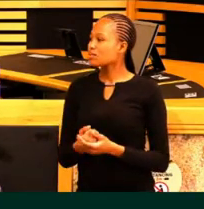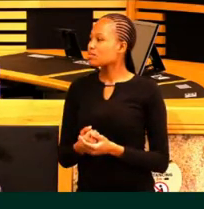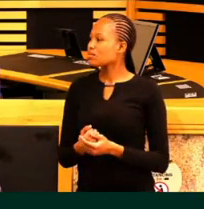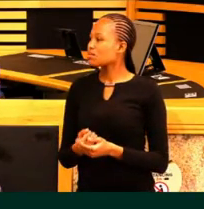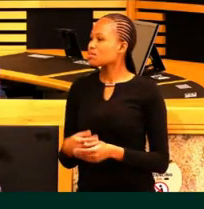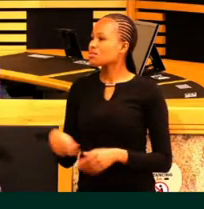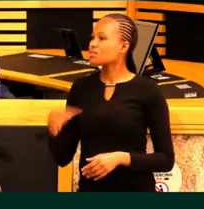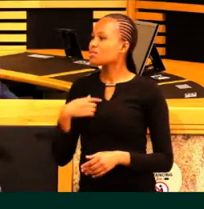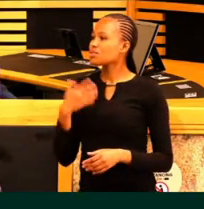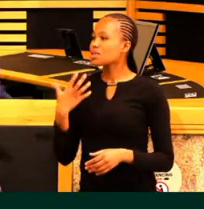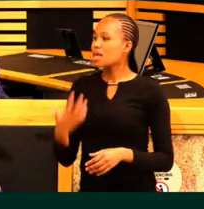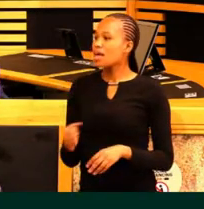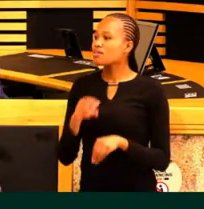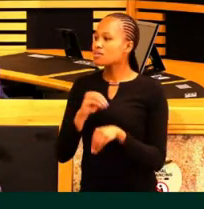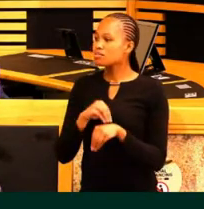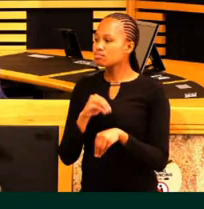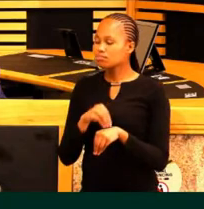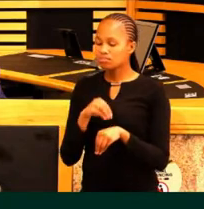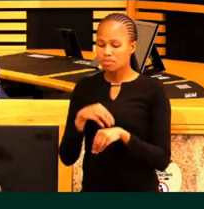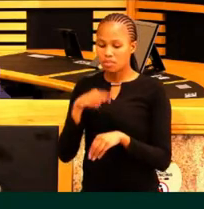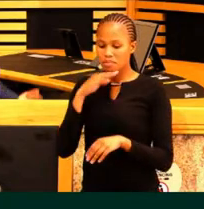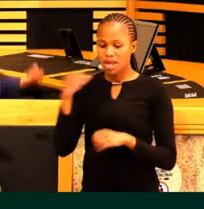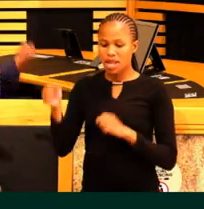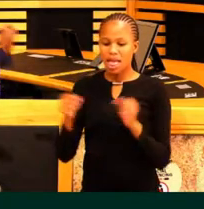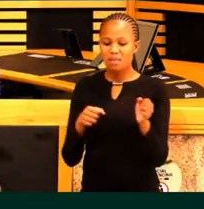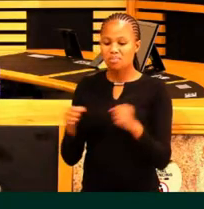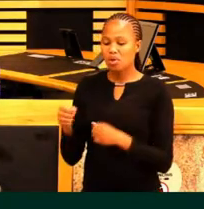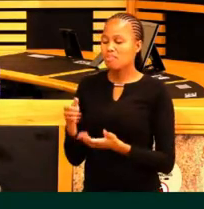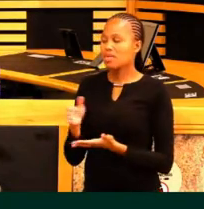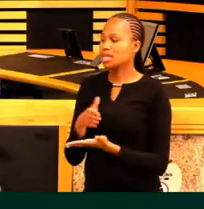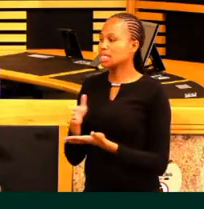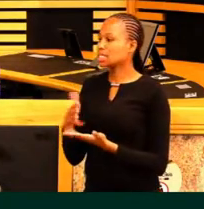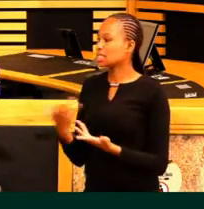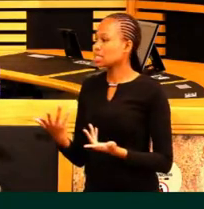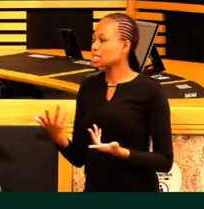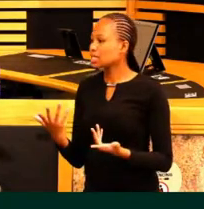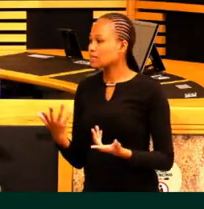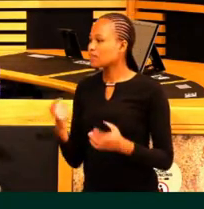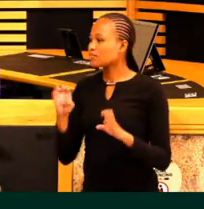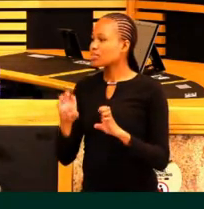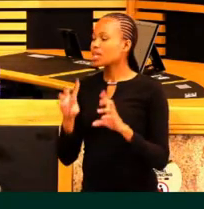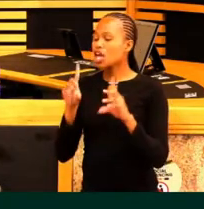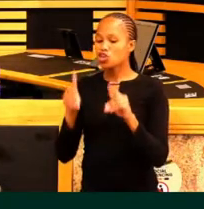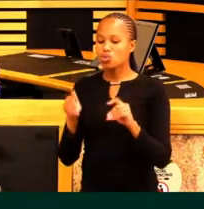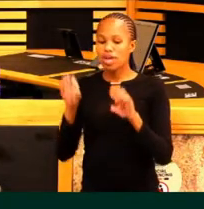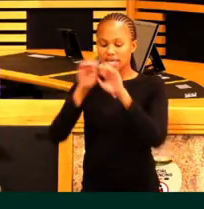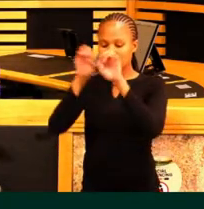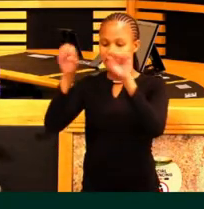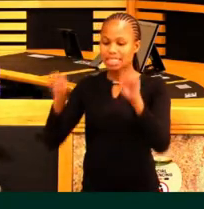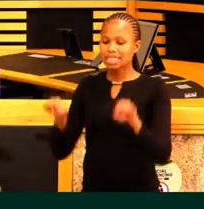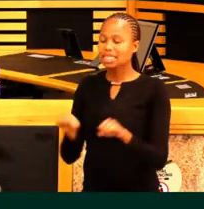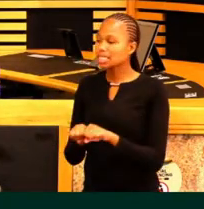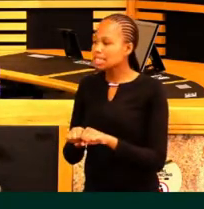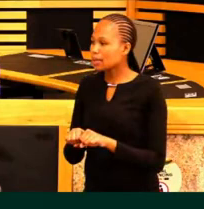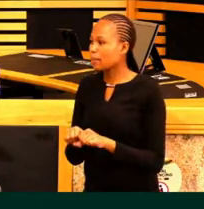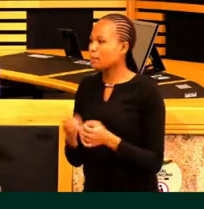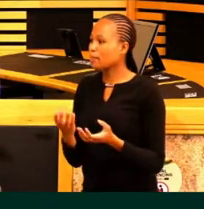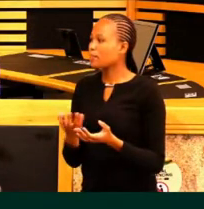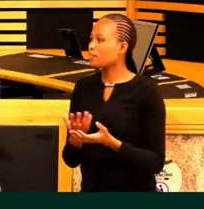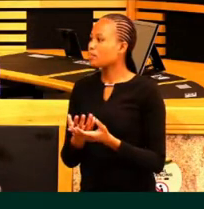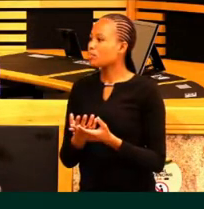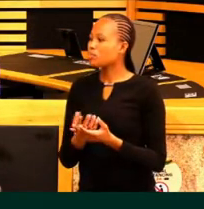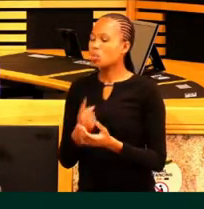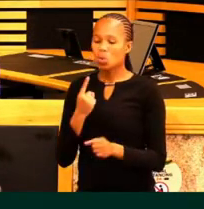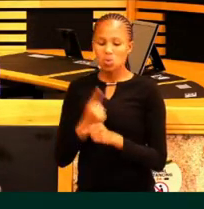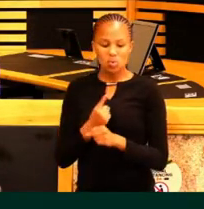unemployment rate that is very high education system that is failing us